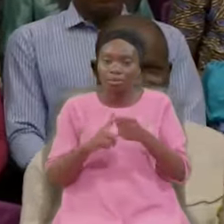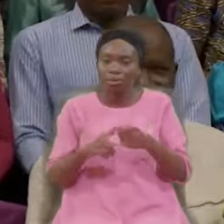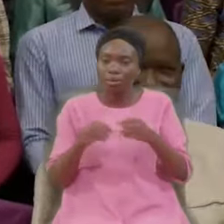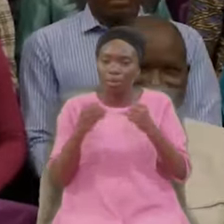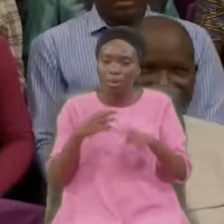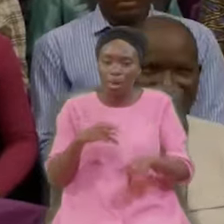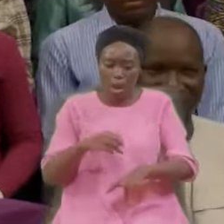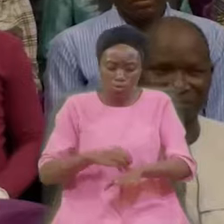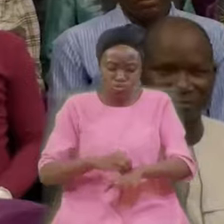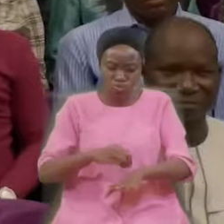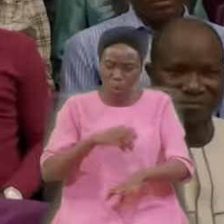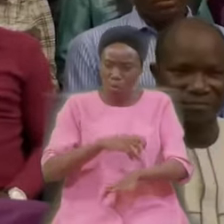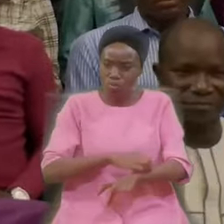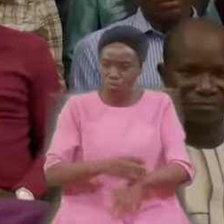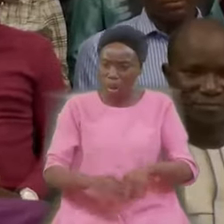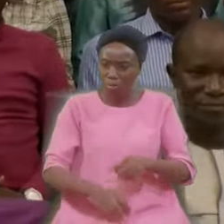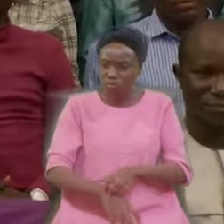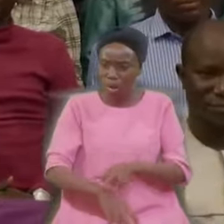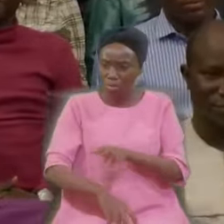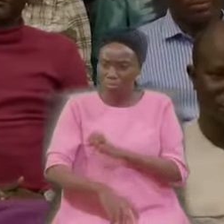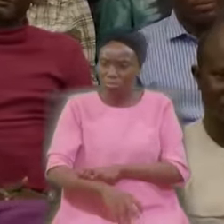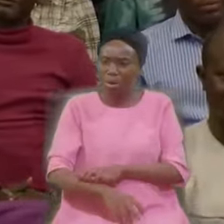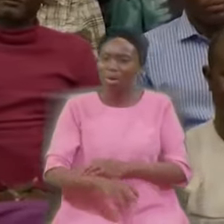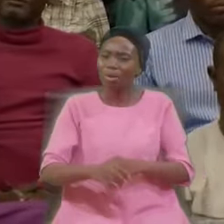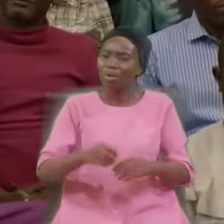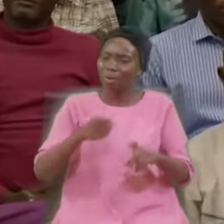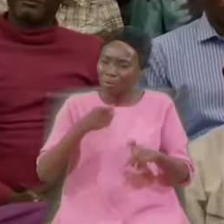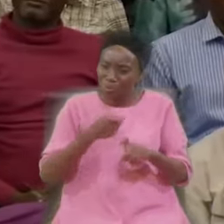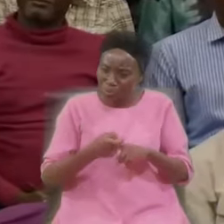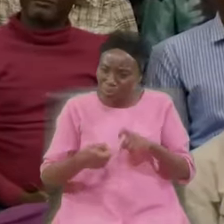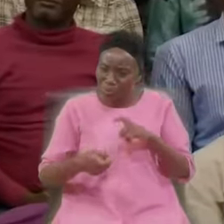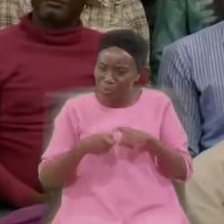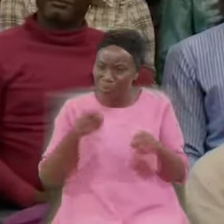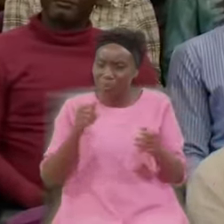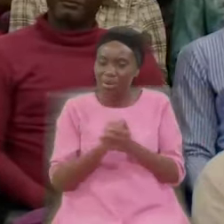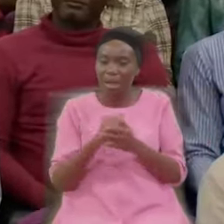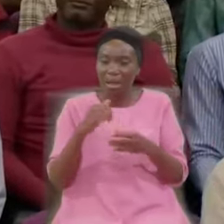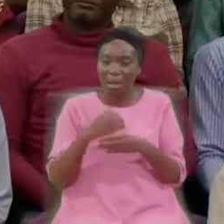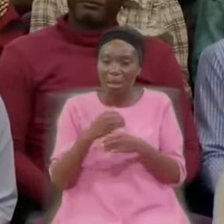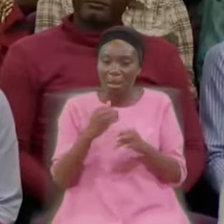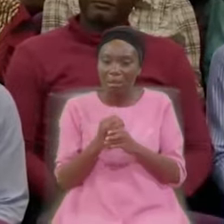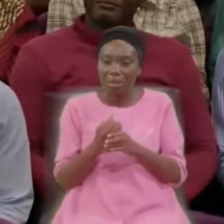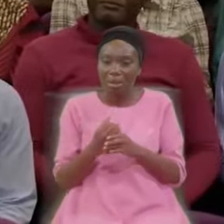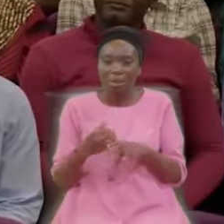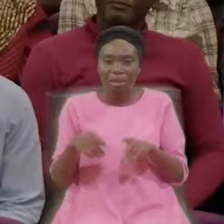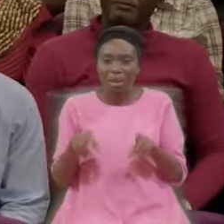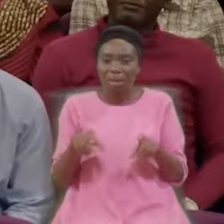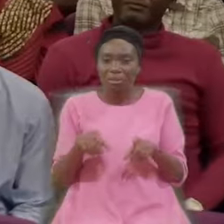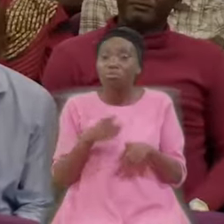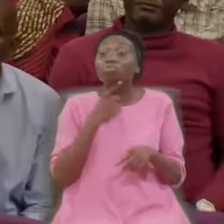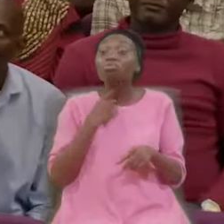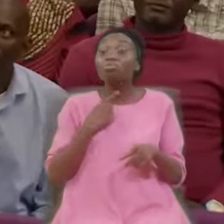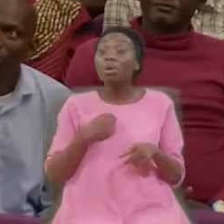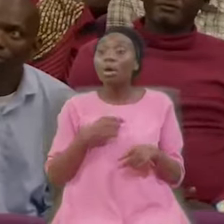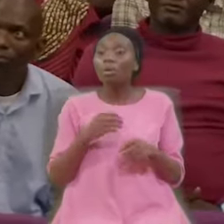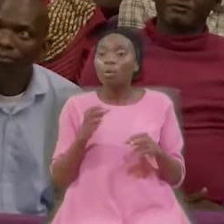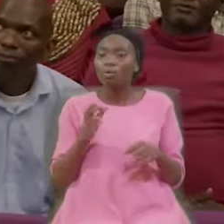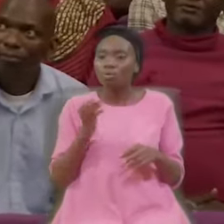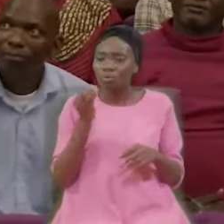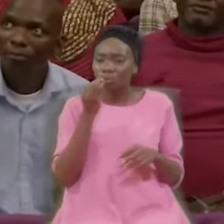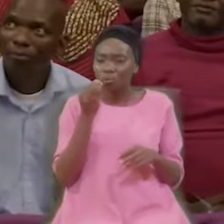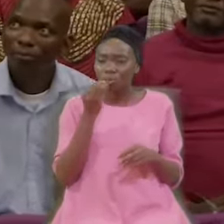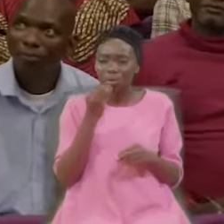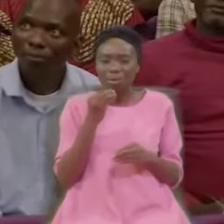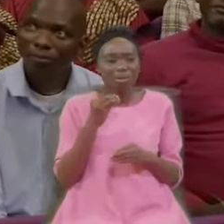inflammations, sores, ulcers, that makes even swallowing food difficult. Blisters